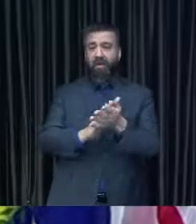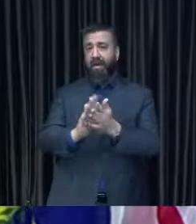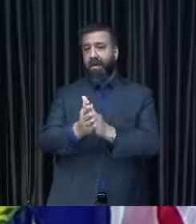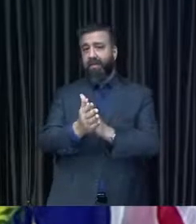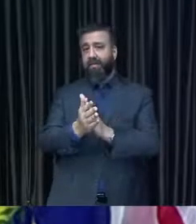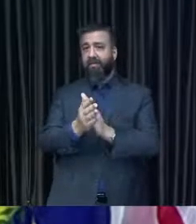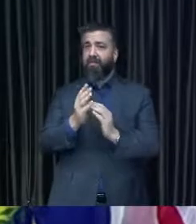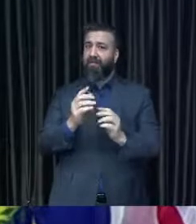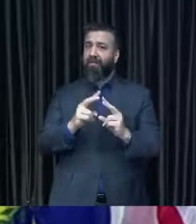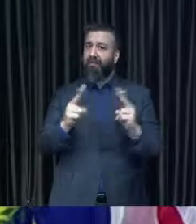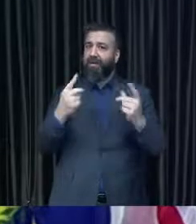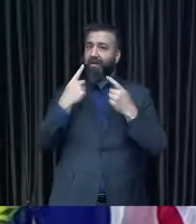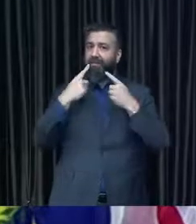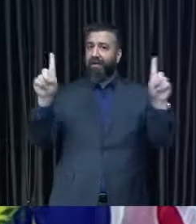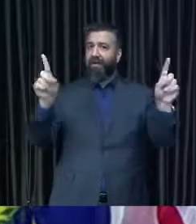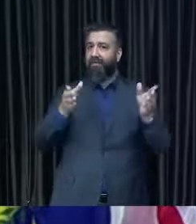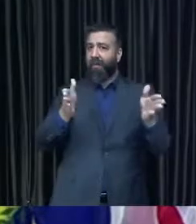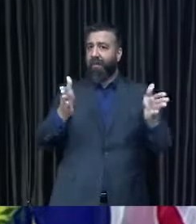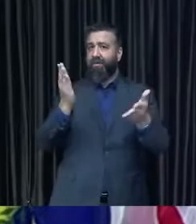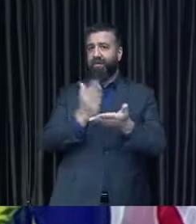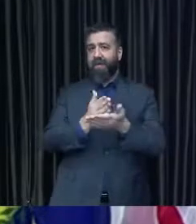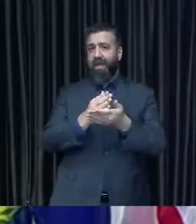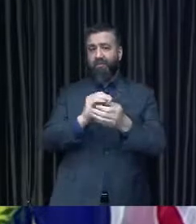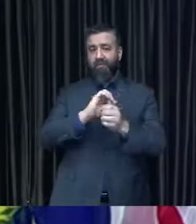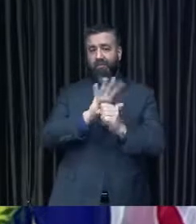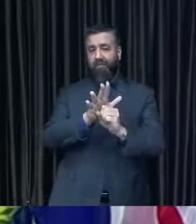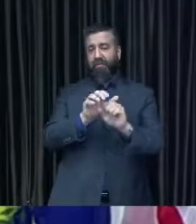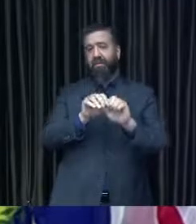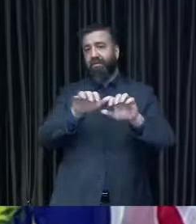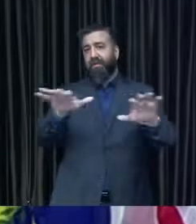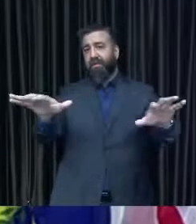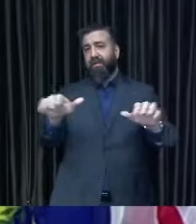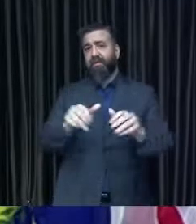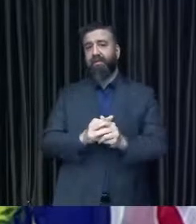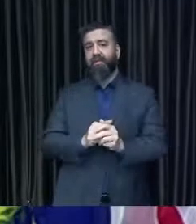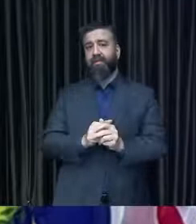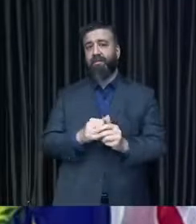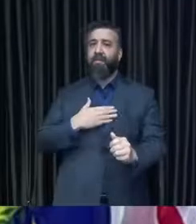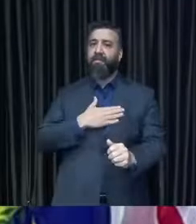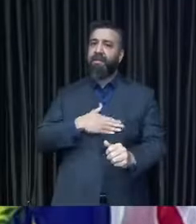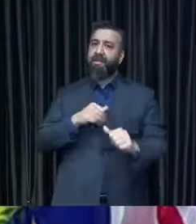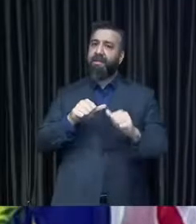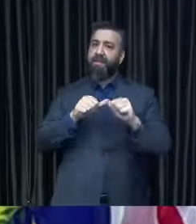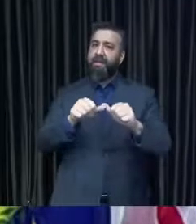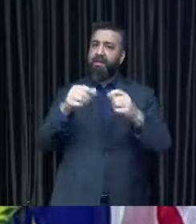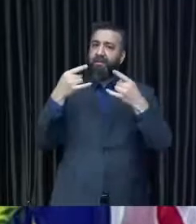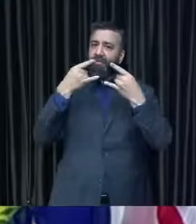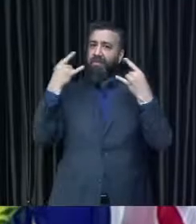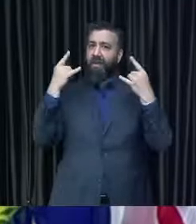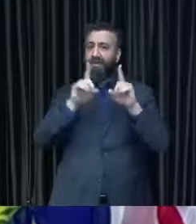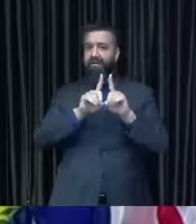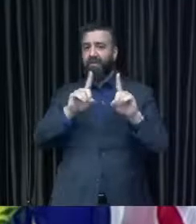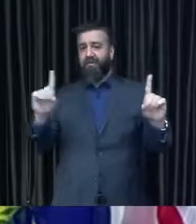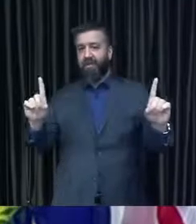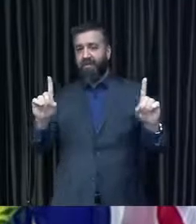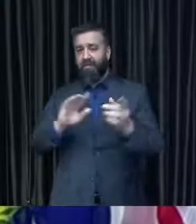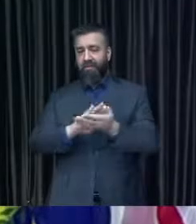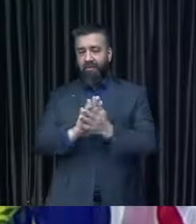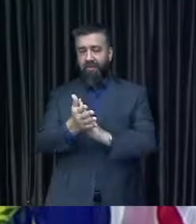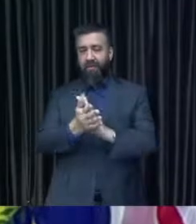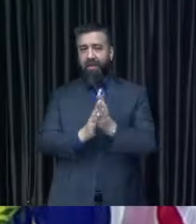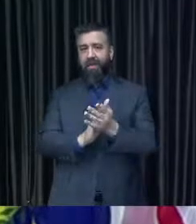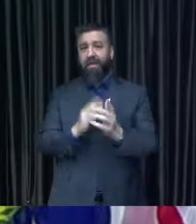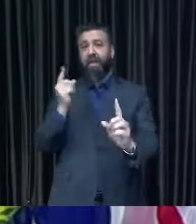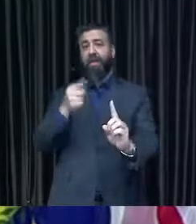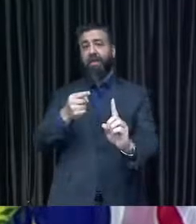way to stop the spread of the virus. Please continue to follow the public health protocols, and until the vaccine is widely